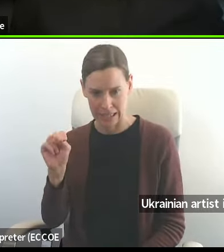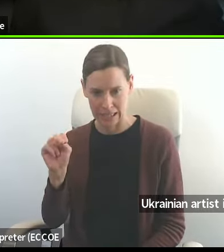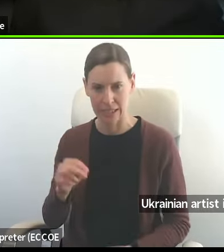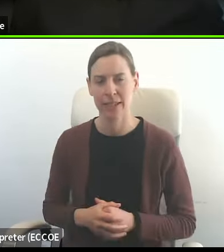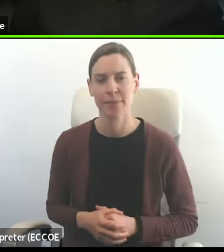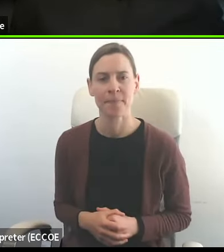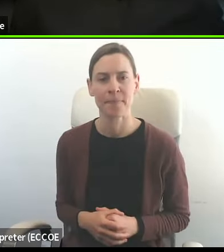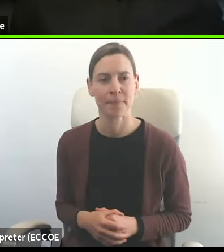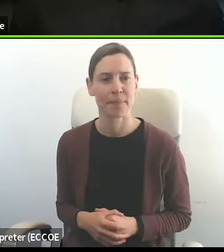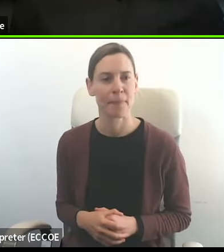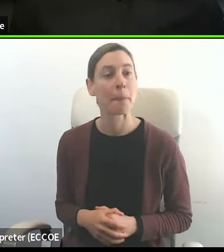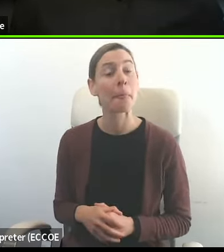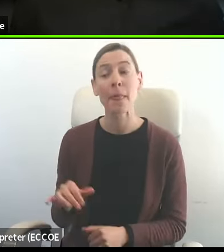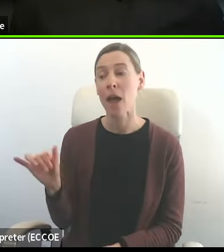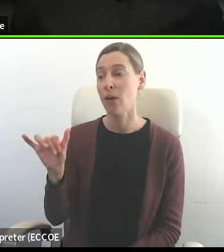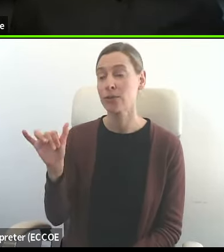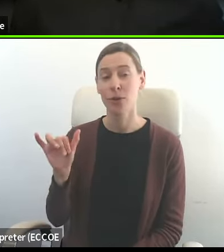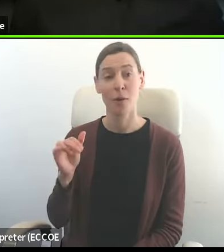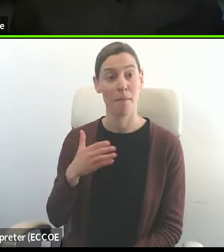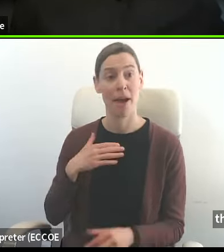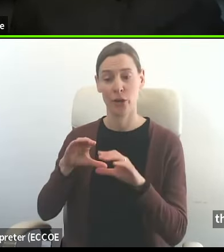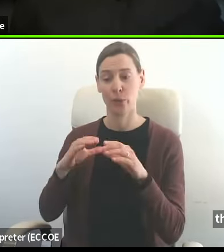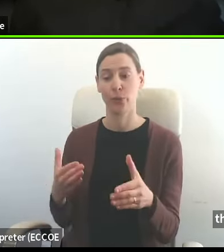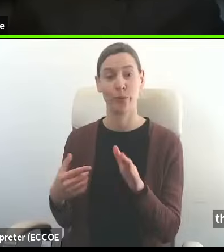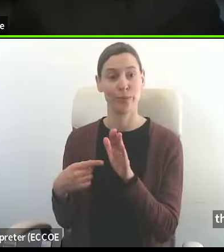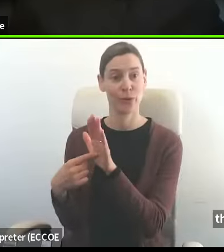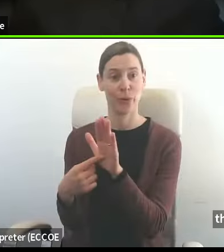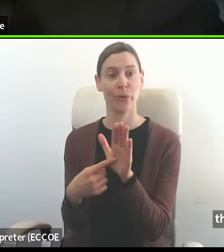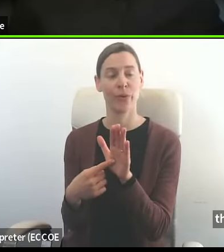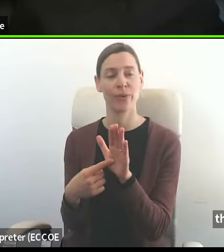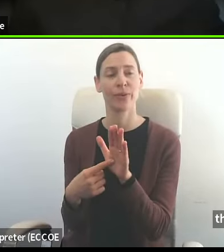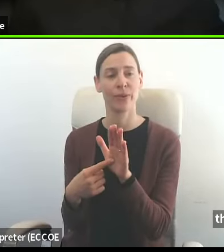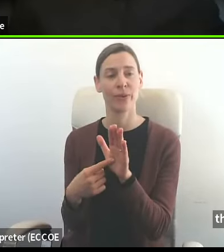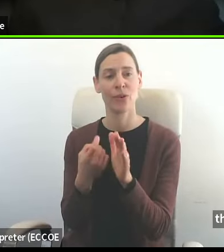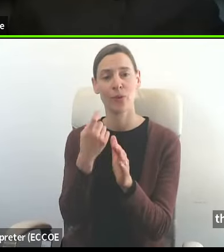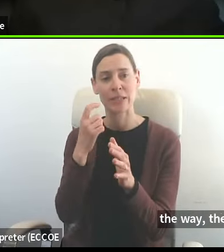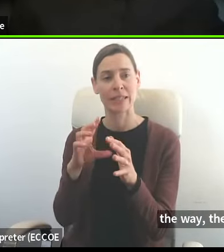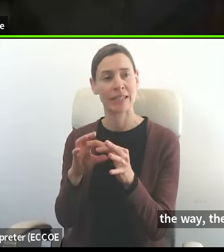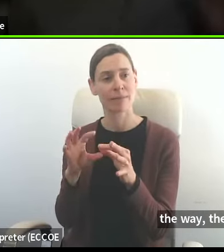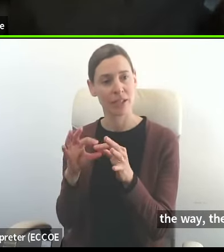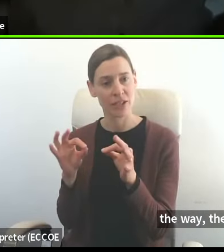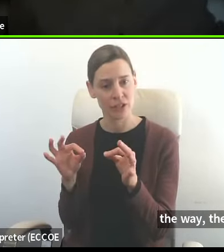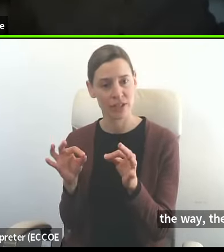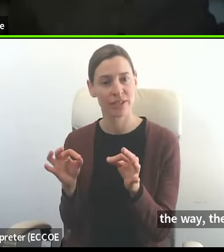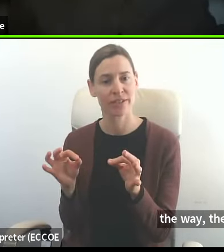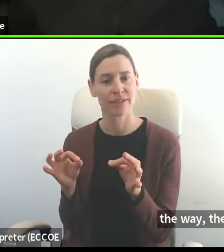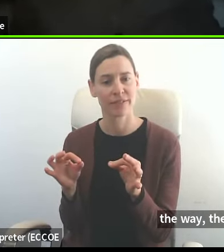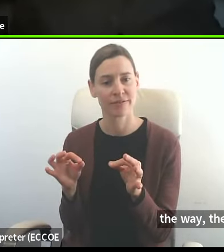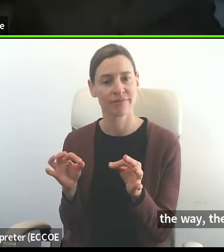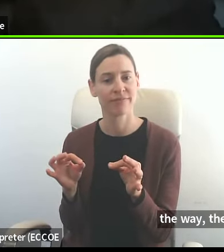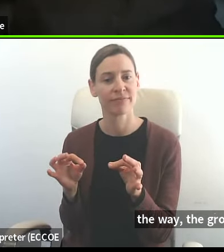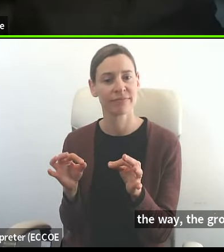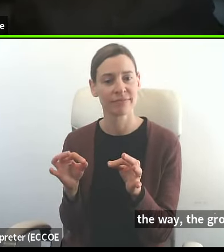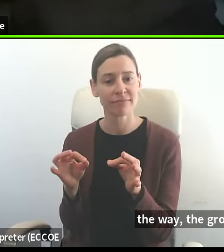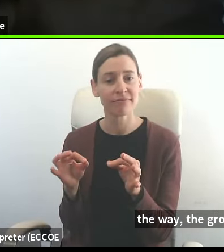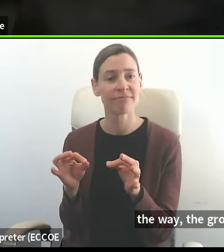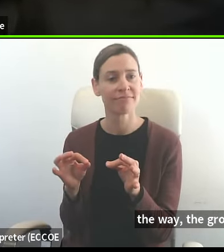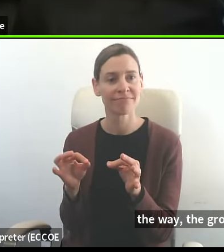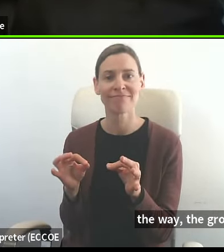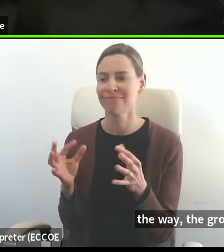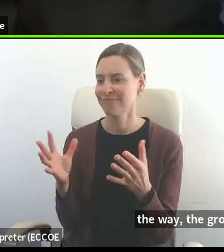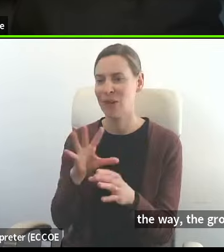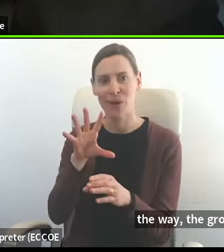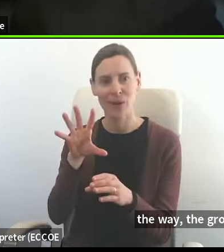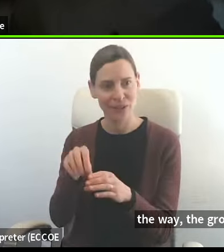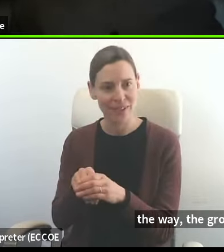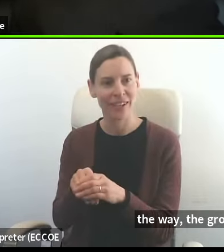And by the way, the group show I just mentioned, it's actually set by 14 Ukrainian artists. Monika,